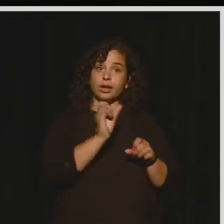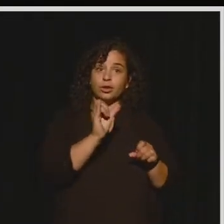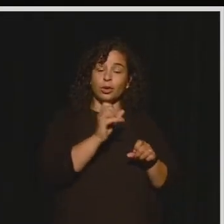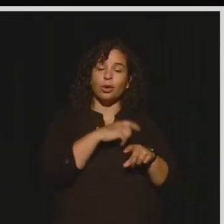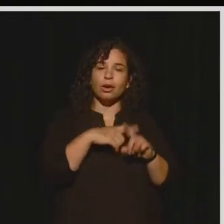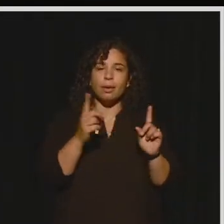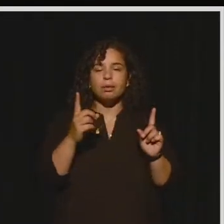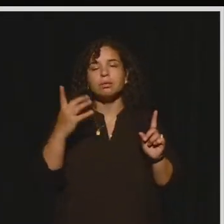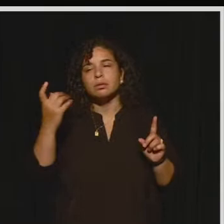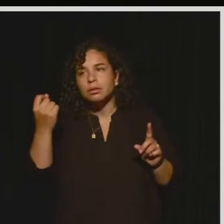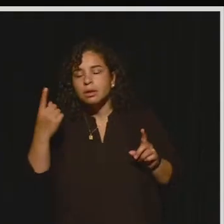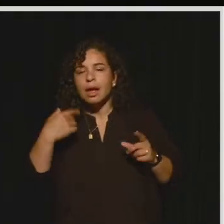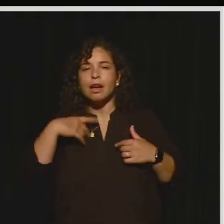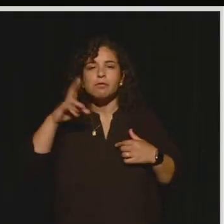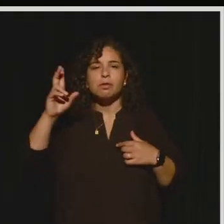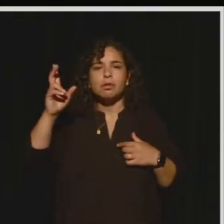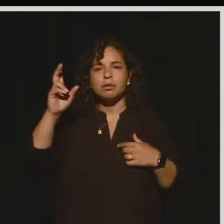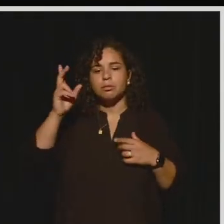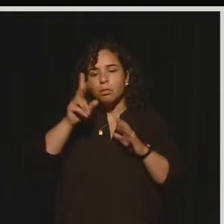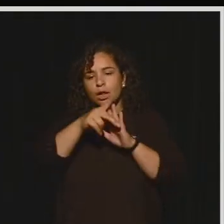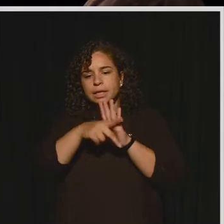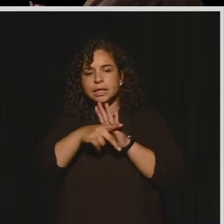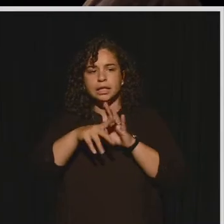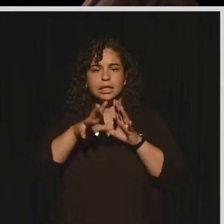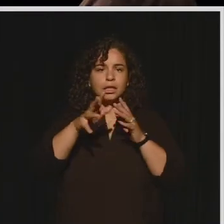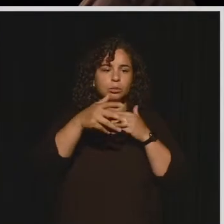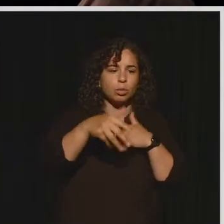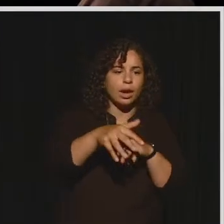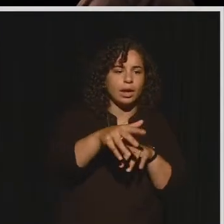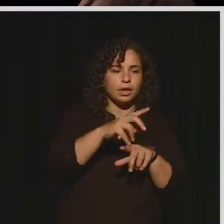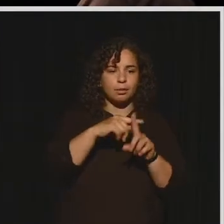thing around policy and parade, but we're all